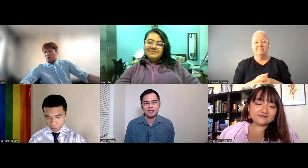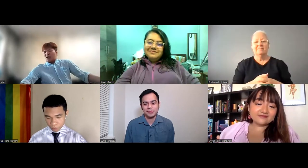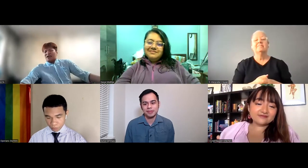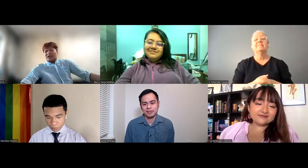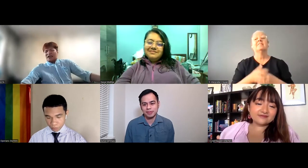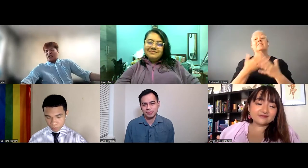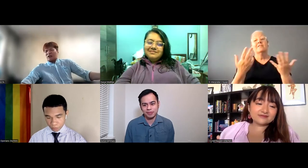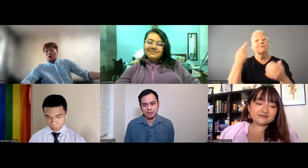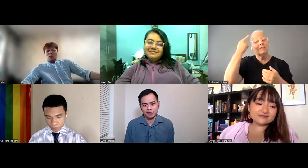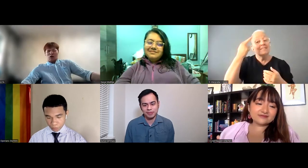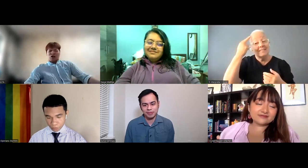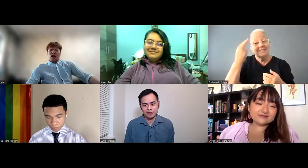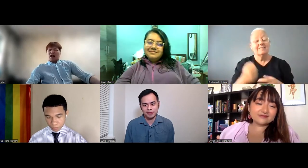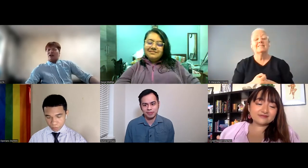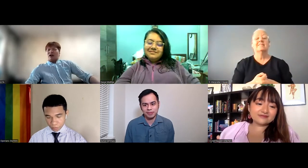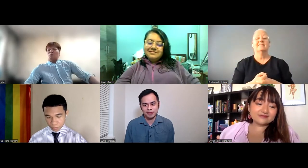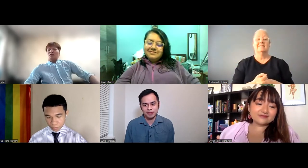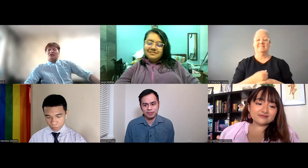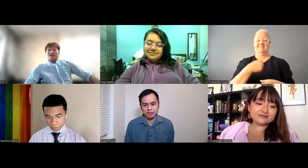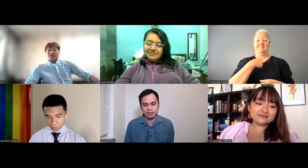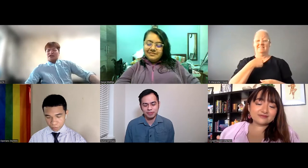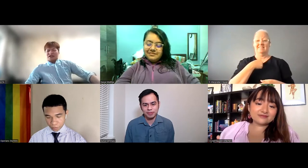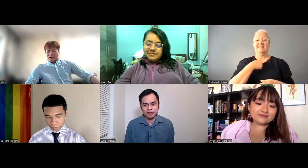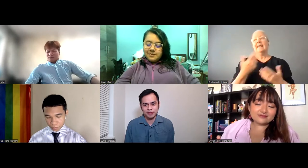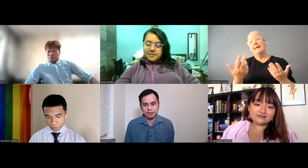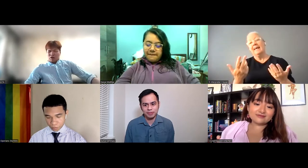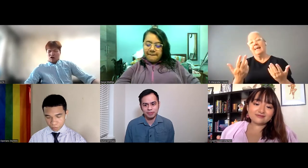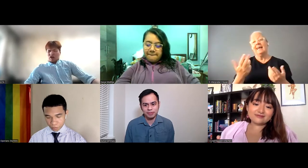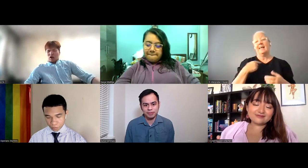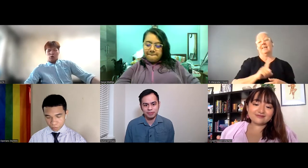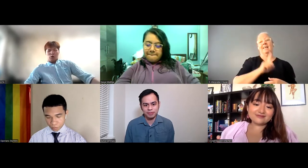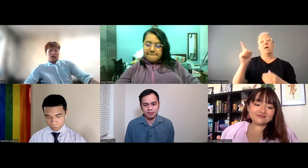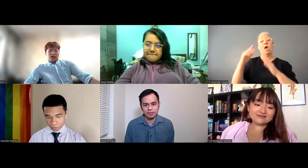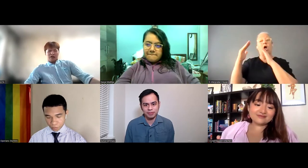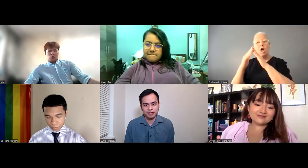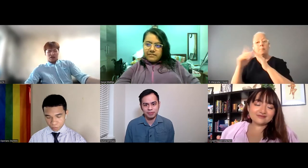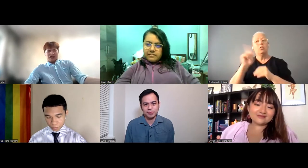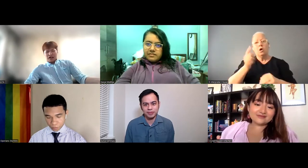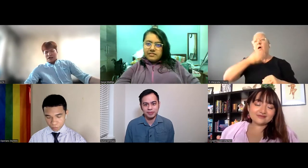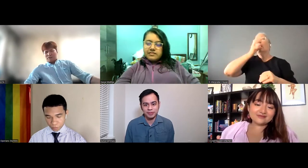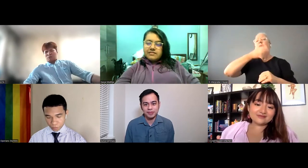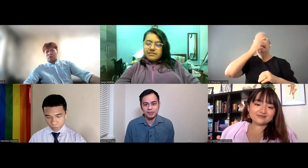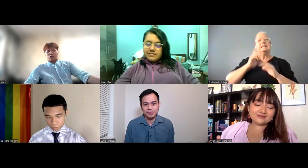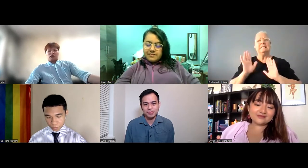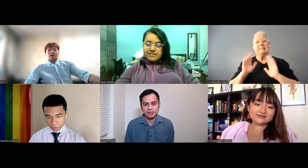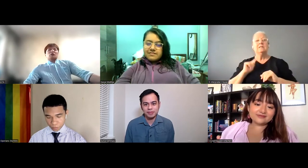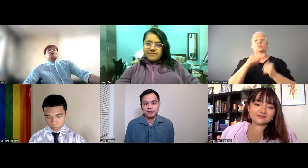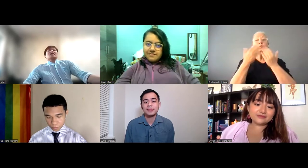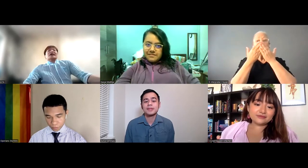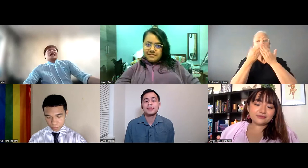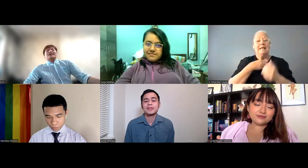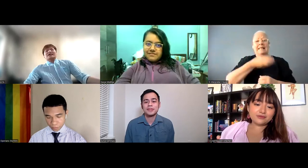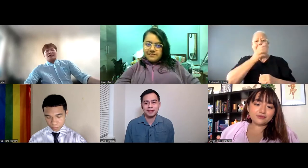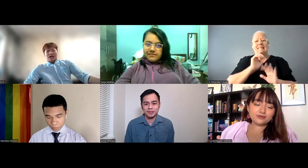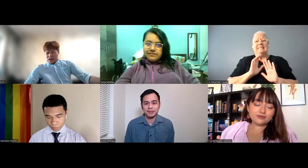The reason is again, I would limit my liquid intake a lot and I would just avoid going to a bathroom. And